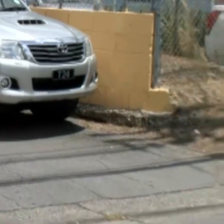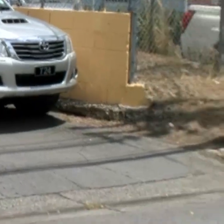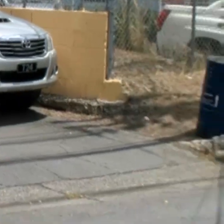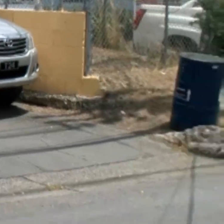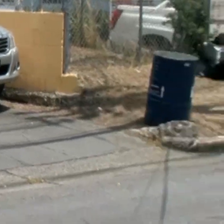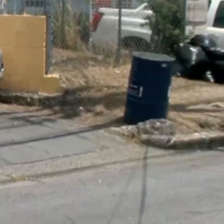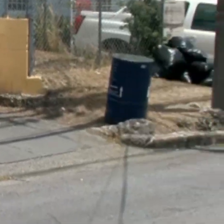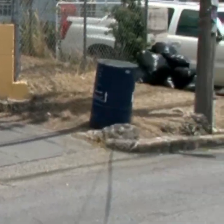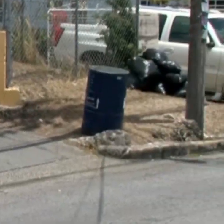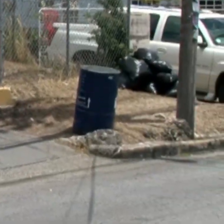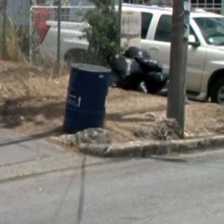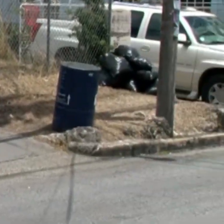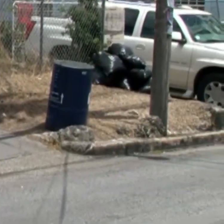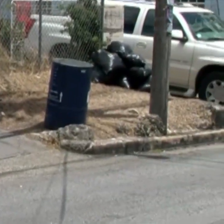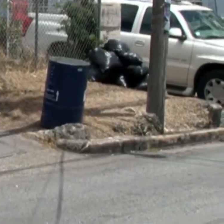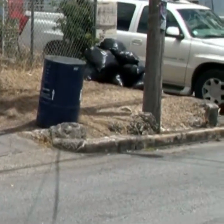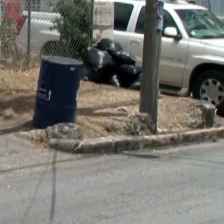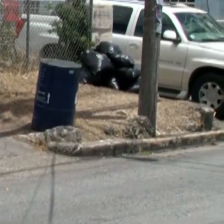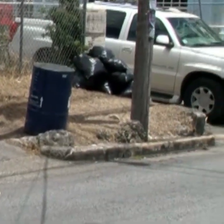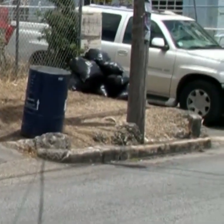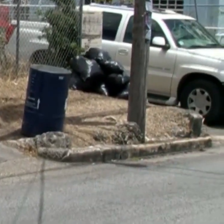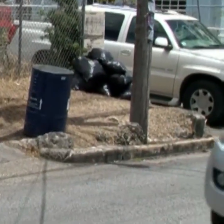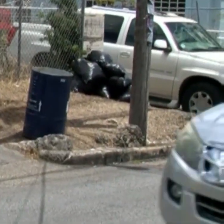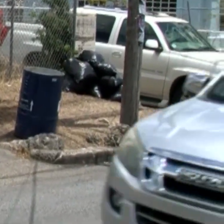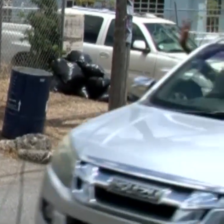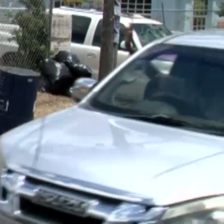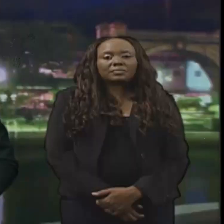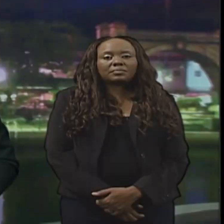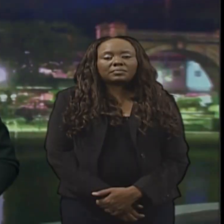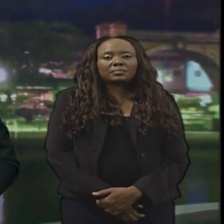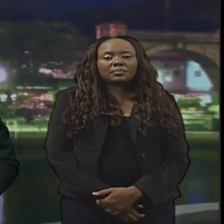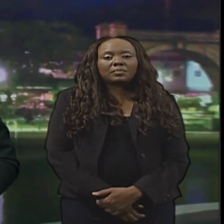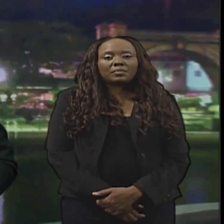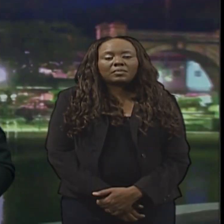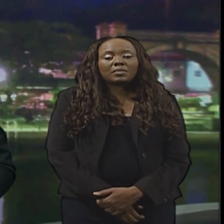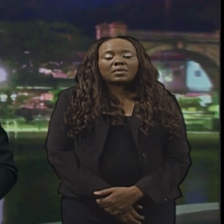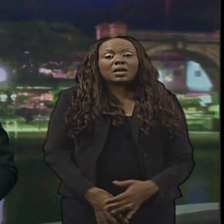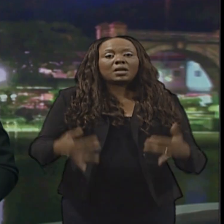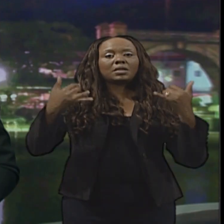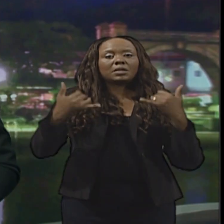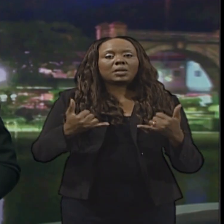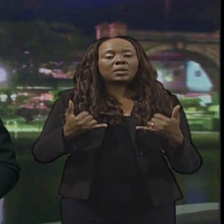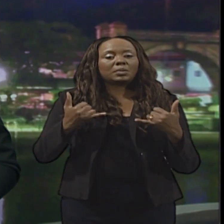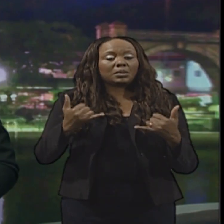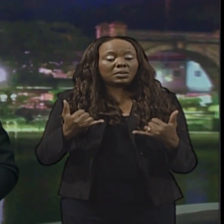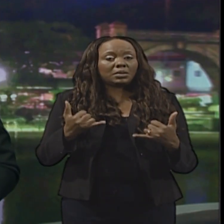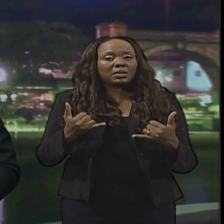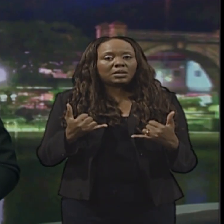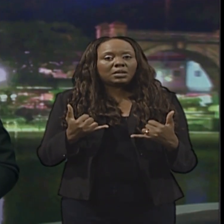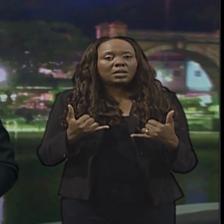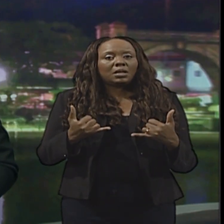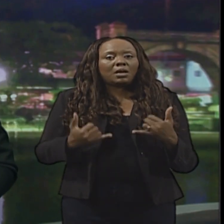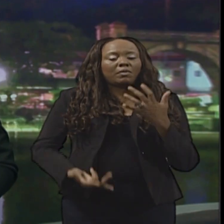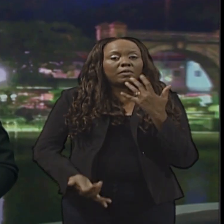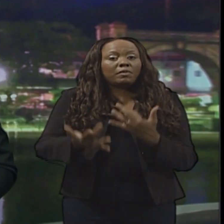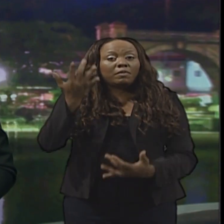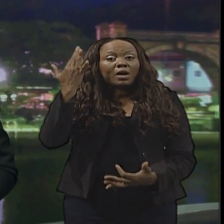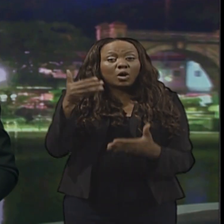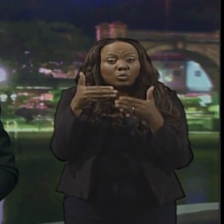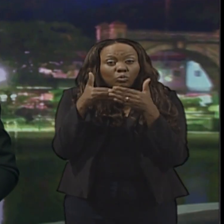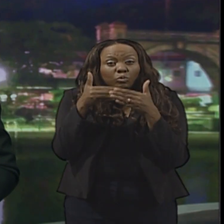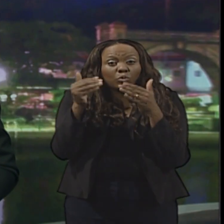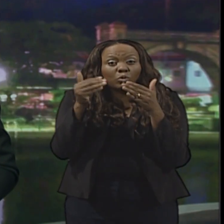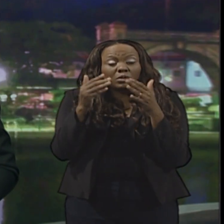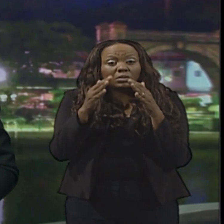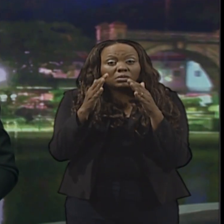constituency officials. Sharika Griffith, CBC News. Thanks, Sharika. Well, a bushfire came dangerously close to several